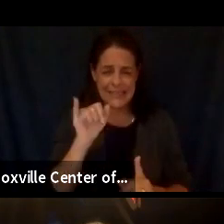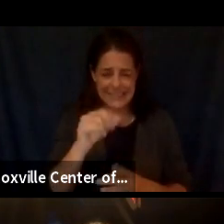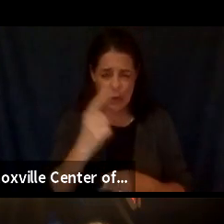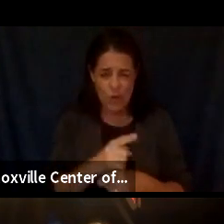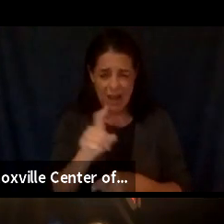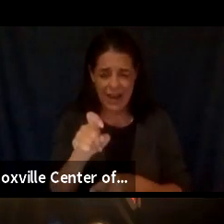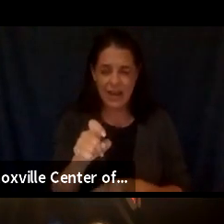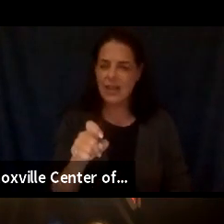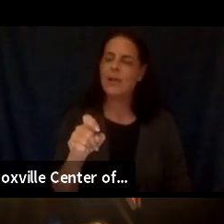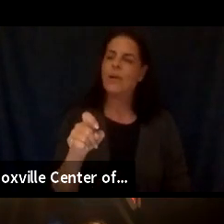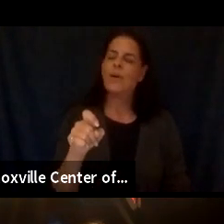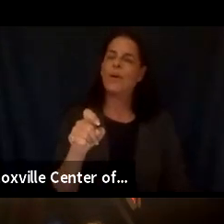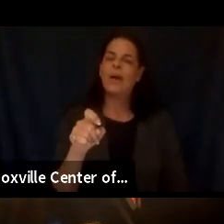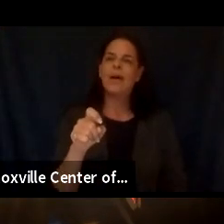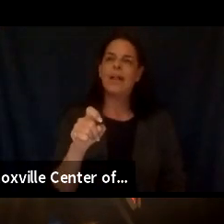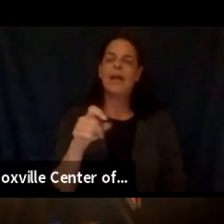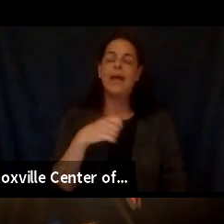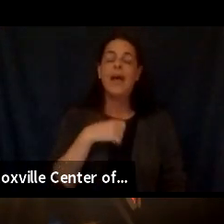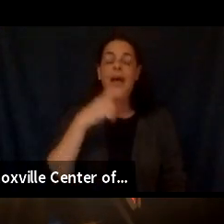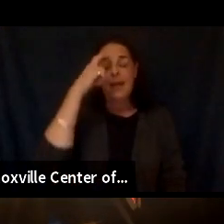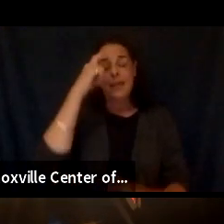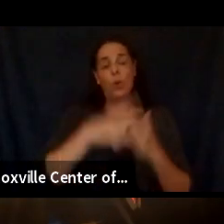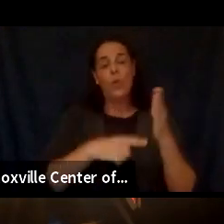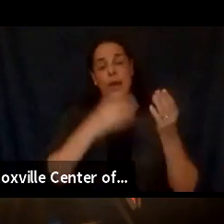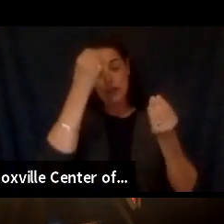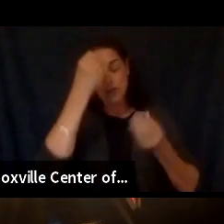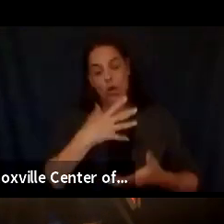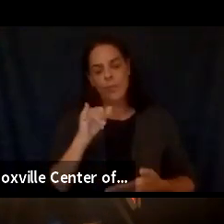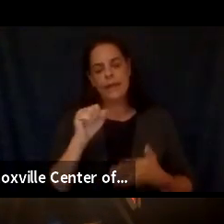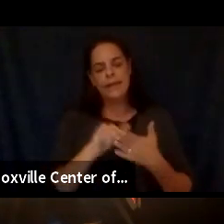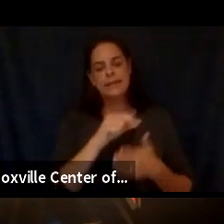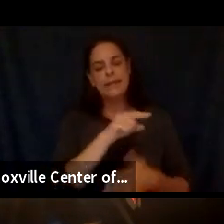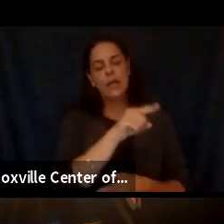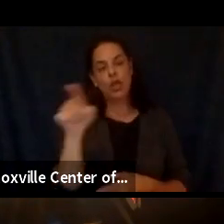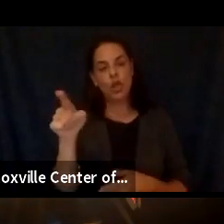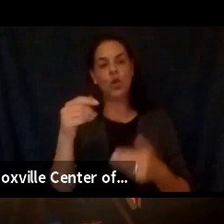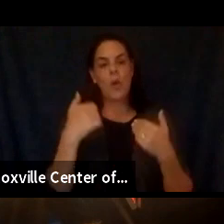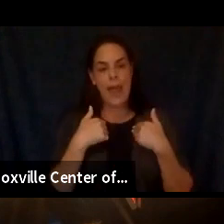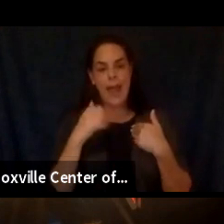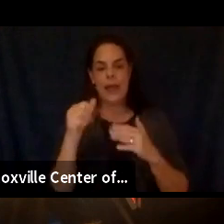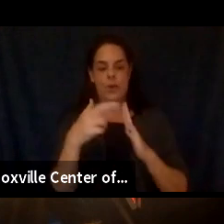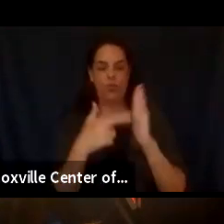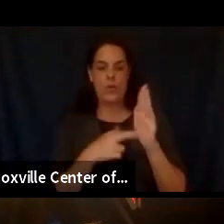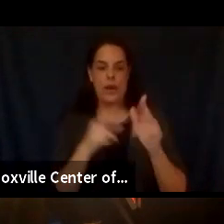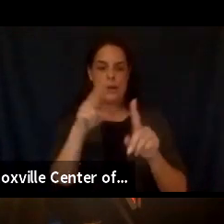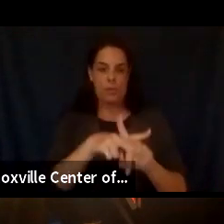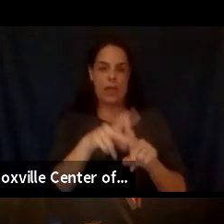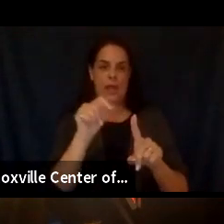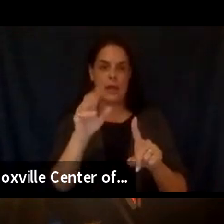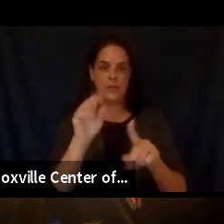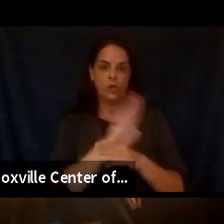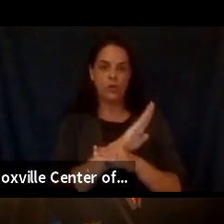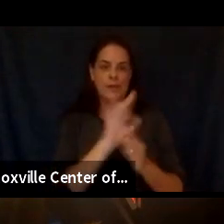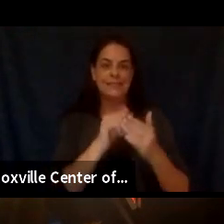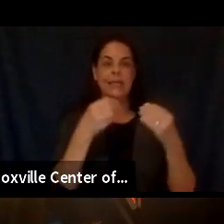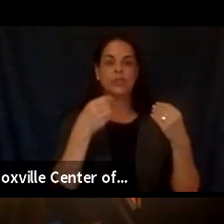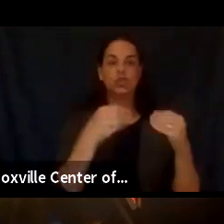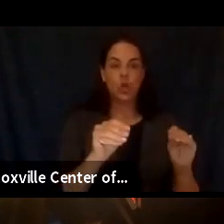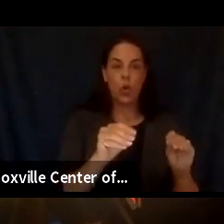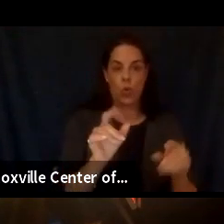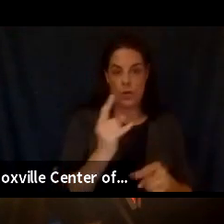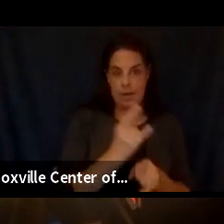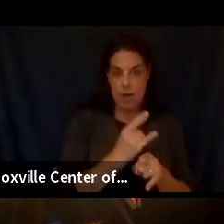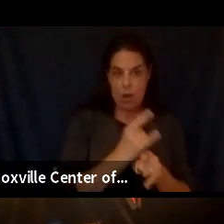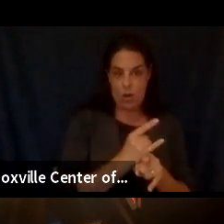mission I was given was that you all had a regulation applied to entities that sold alcohol,